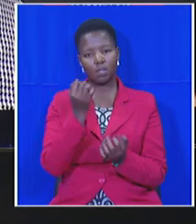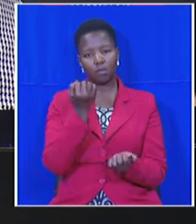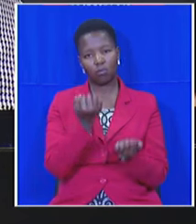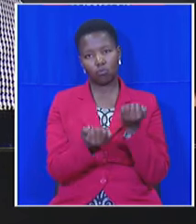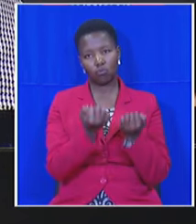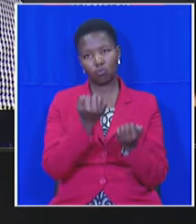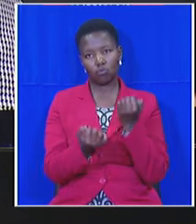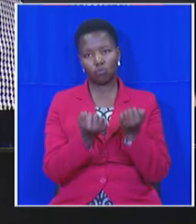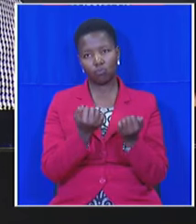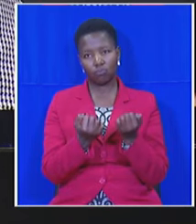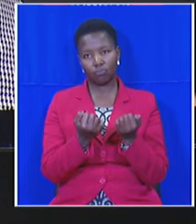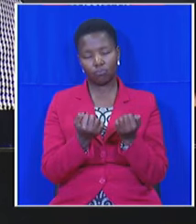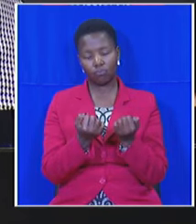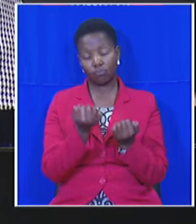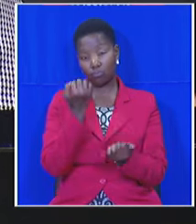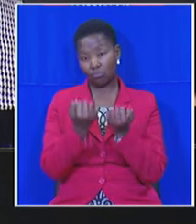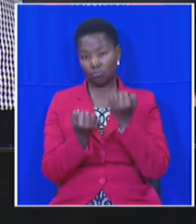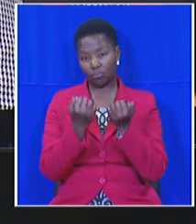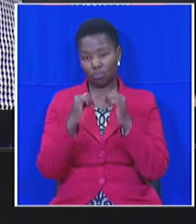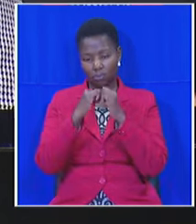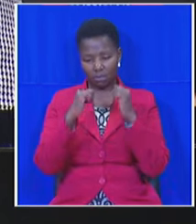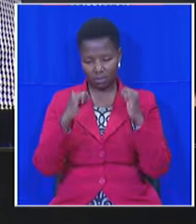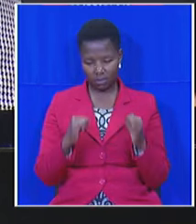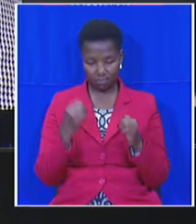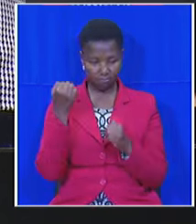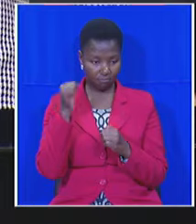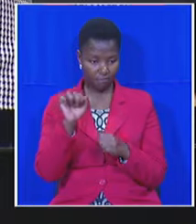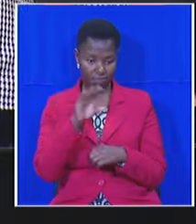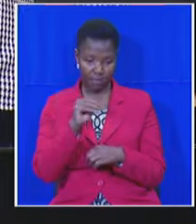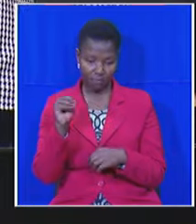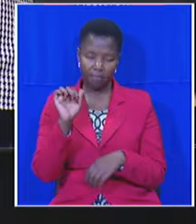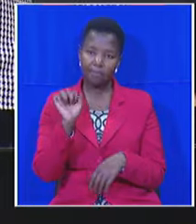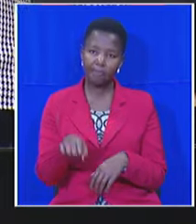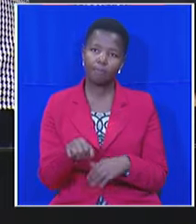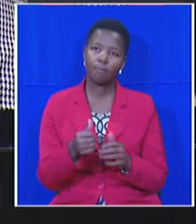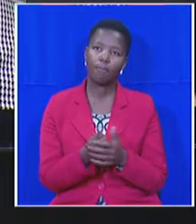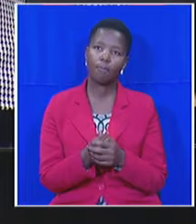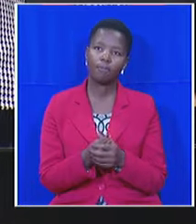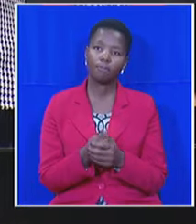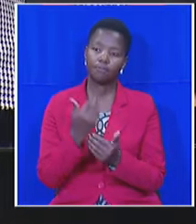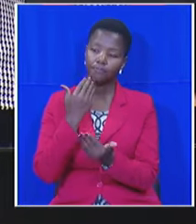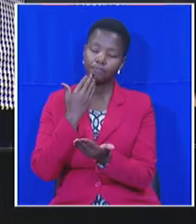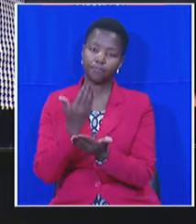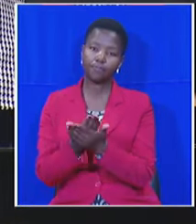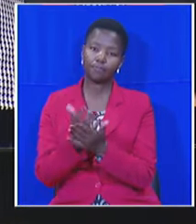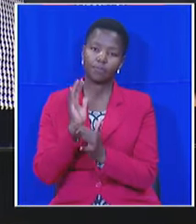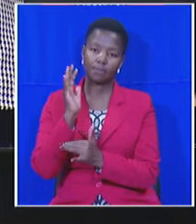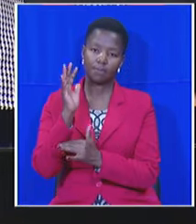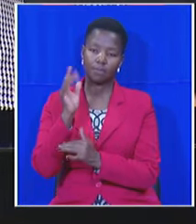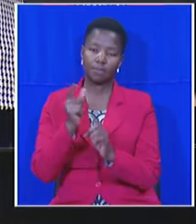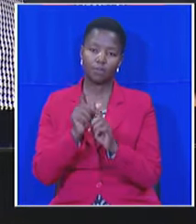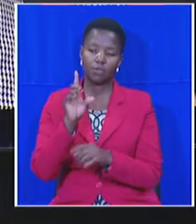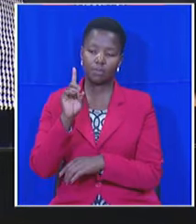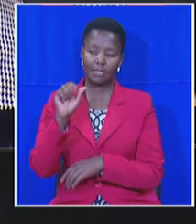Constitutional Development. Are there any objections? There is a declaration, a request for